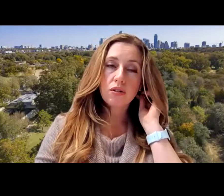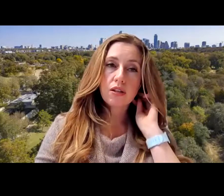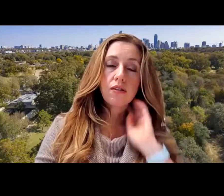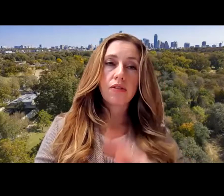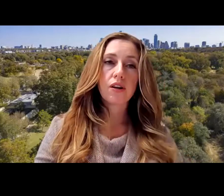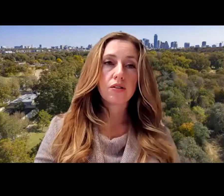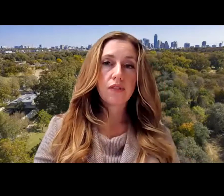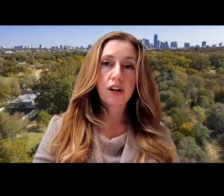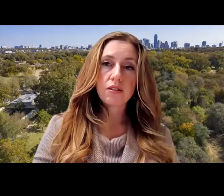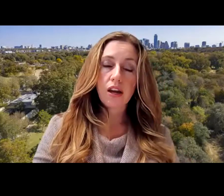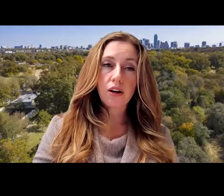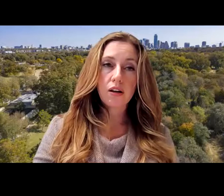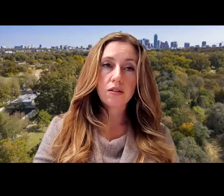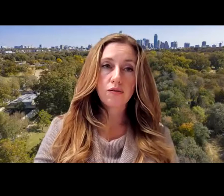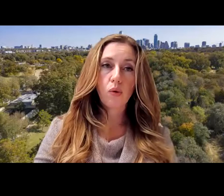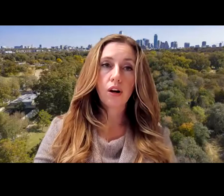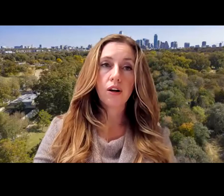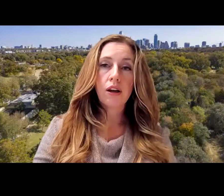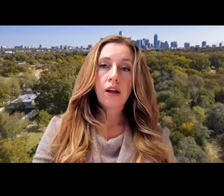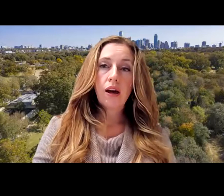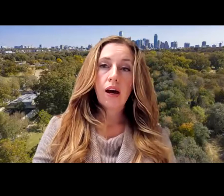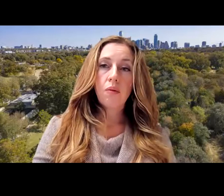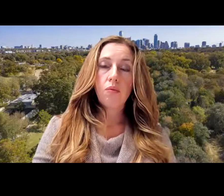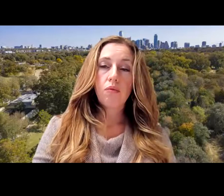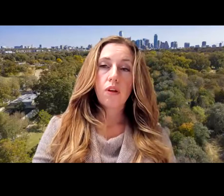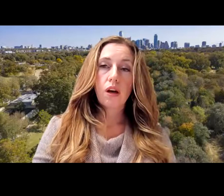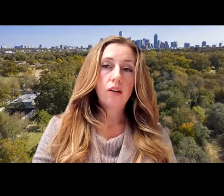in, you'll see that there's various areas for